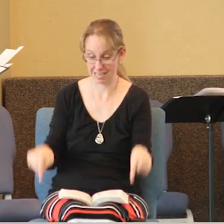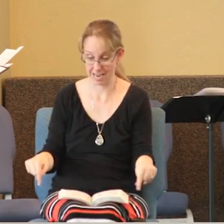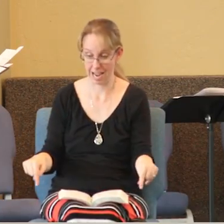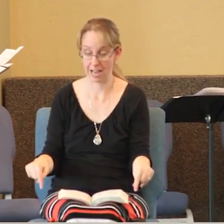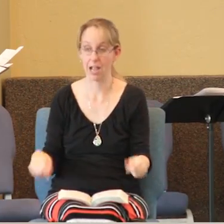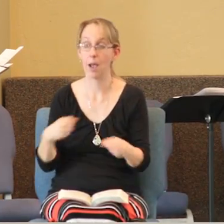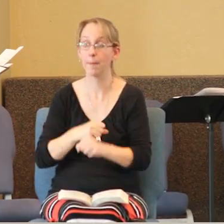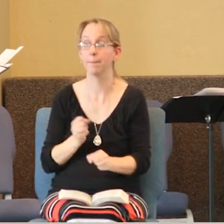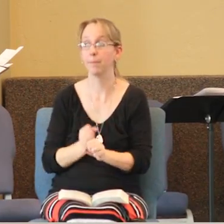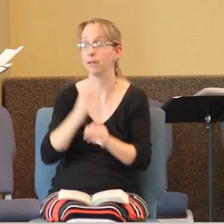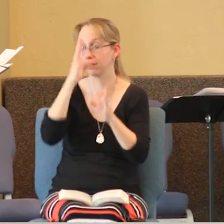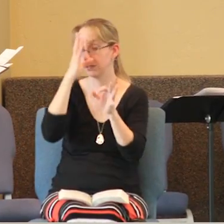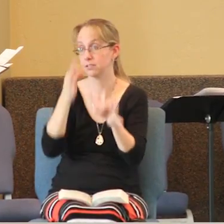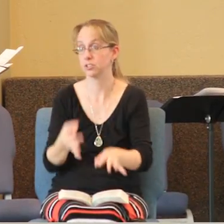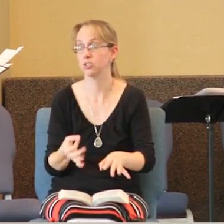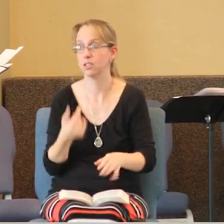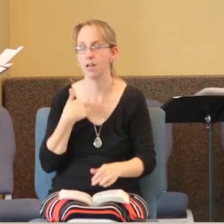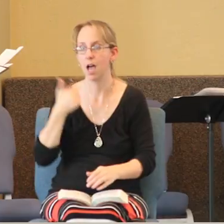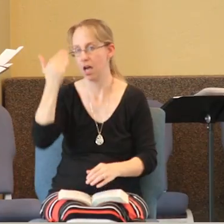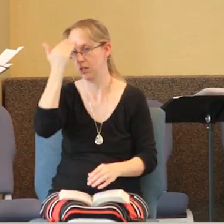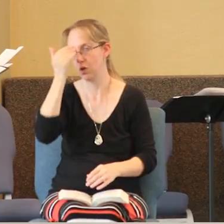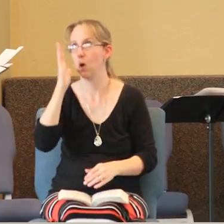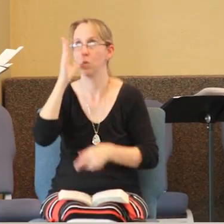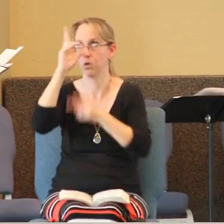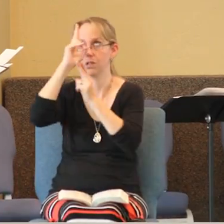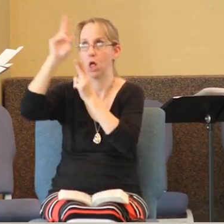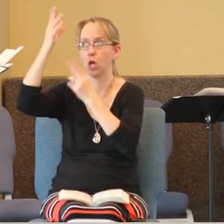making decisions that I know will honor you.